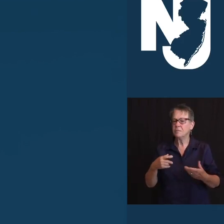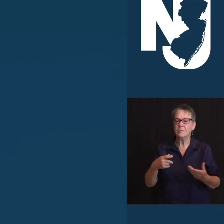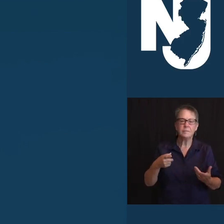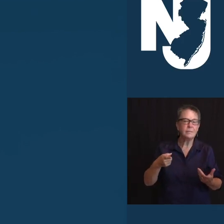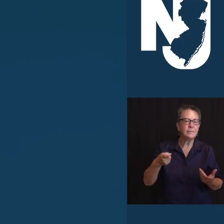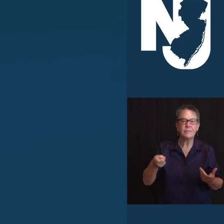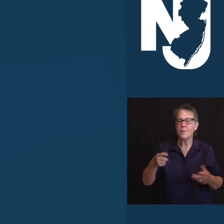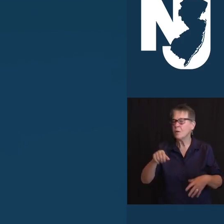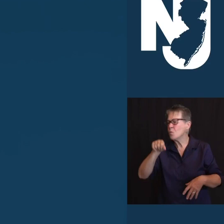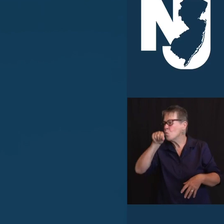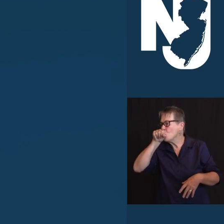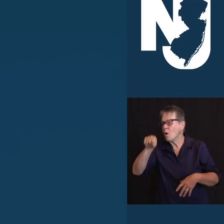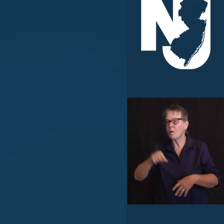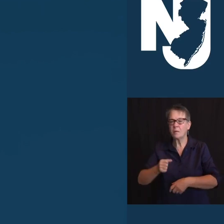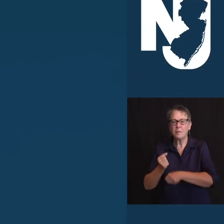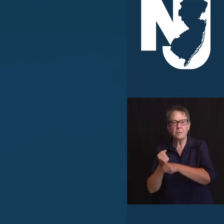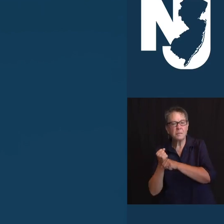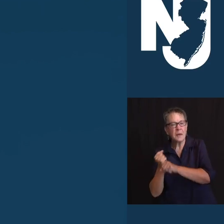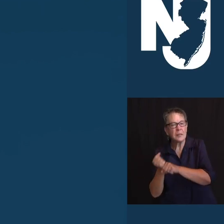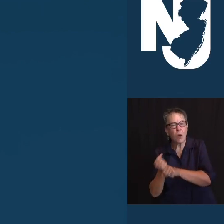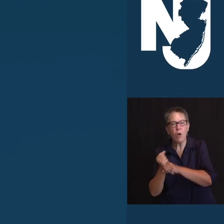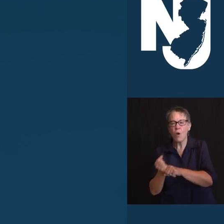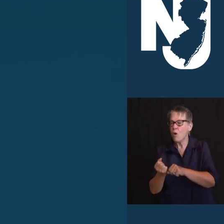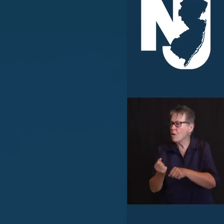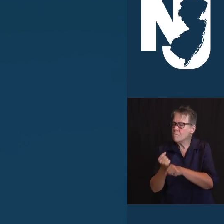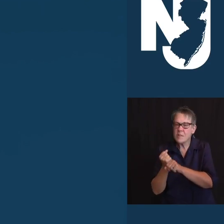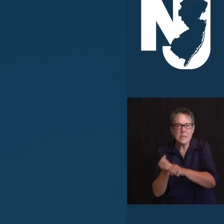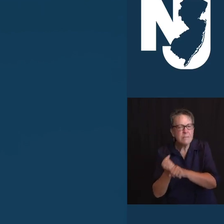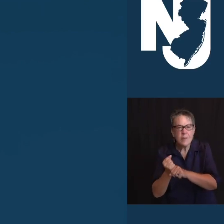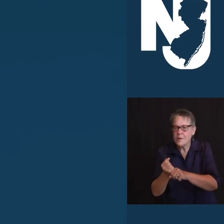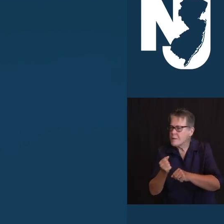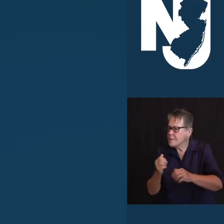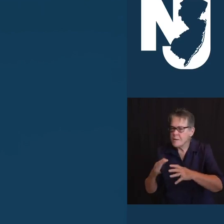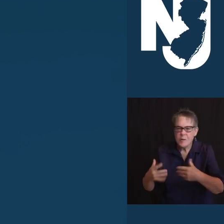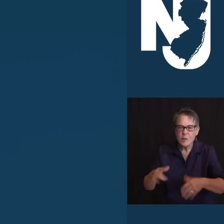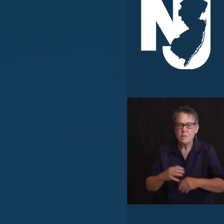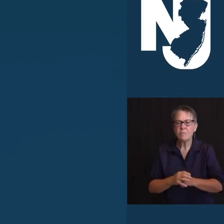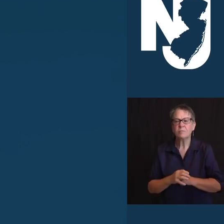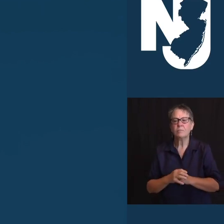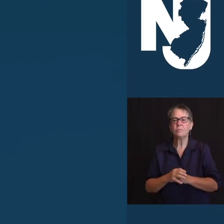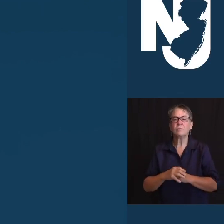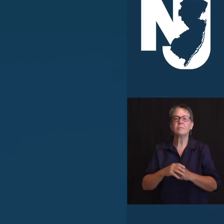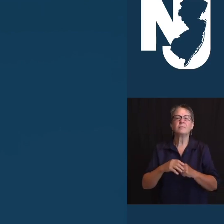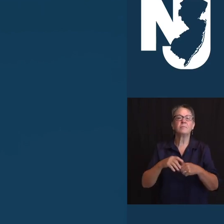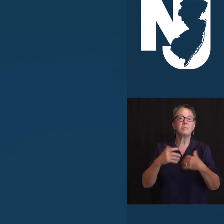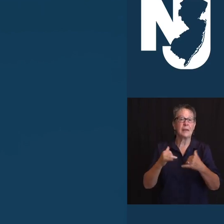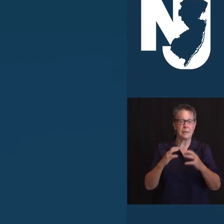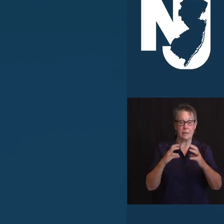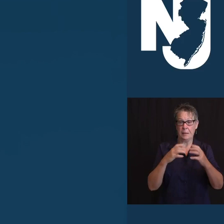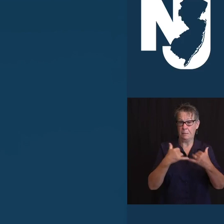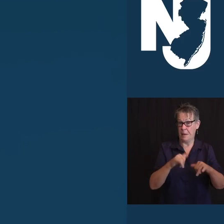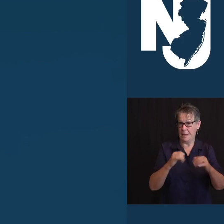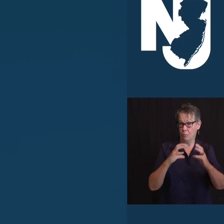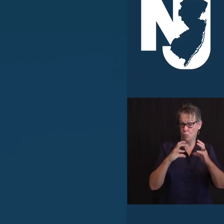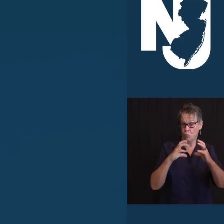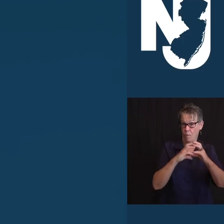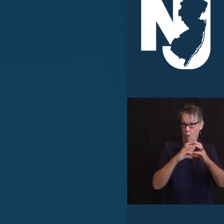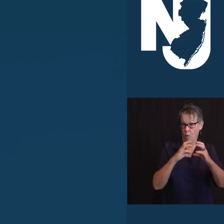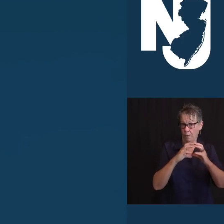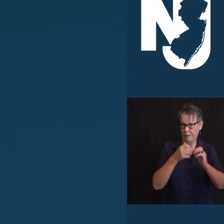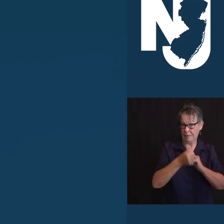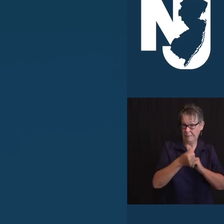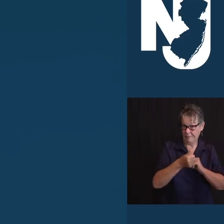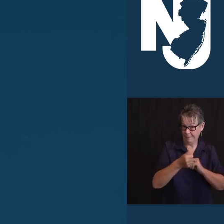played competitive softball himself, but his true love was teaching the game of baseball, and he, by the way, himself was scouted by the Phillies